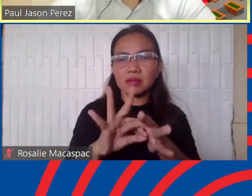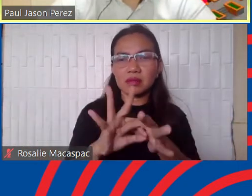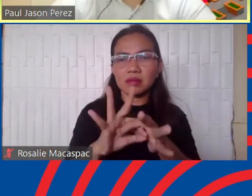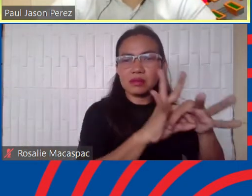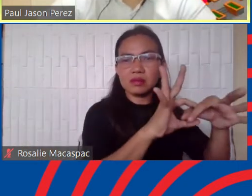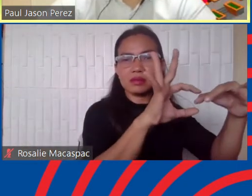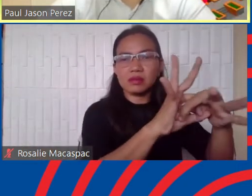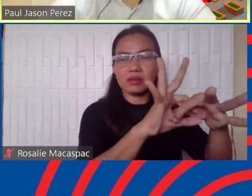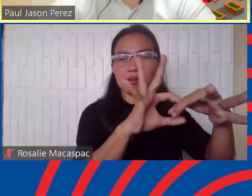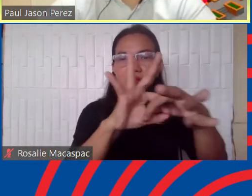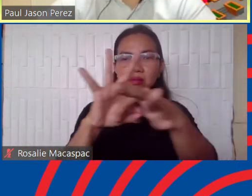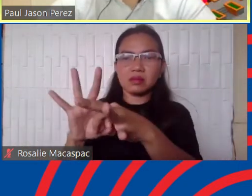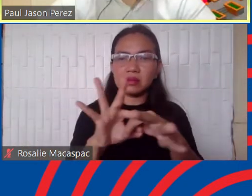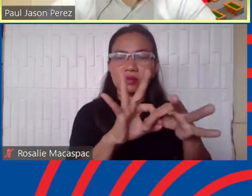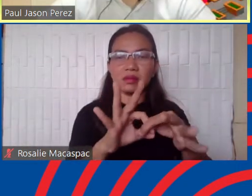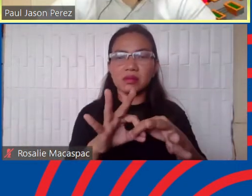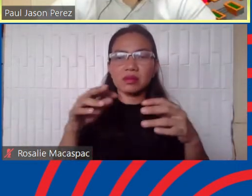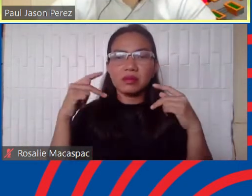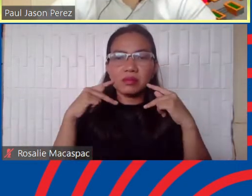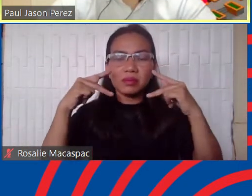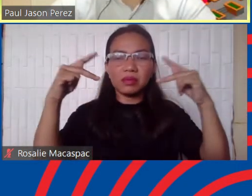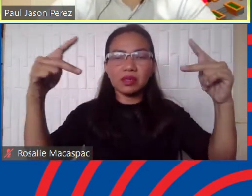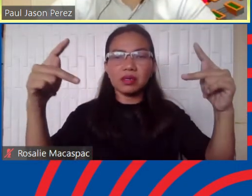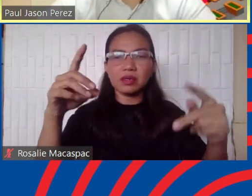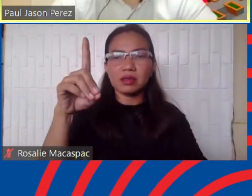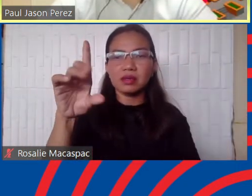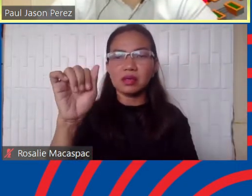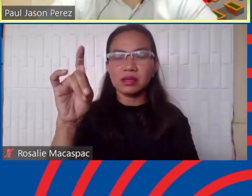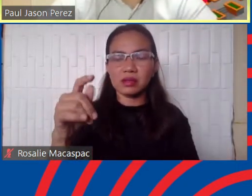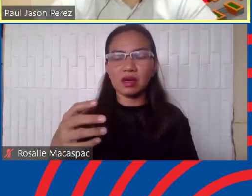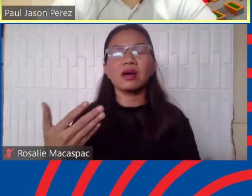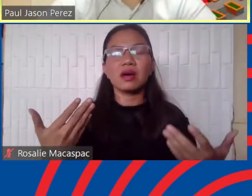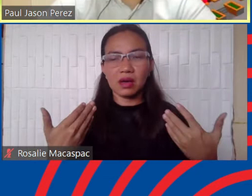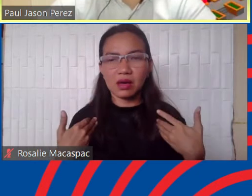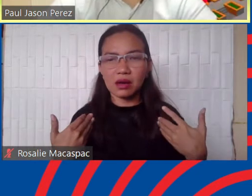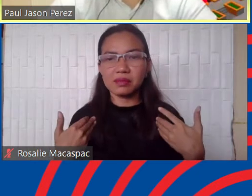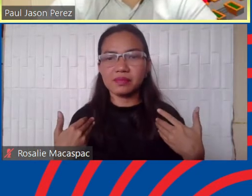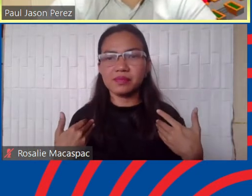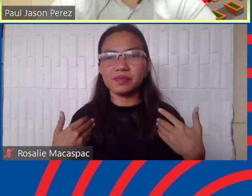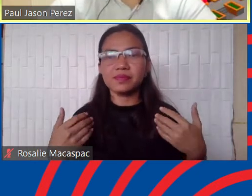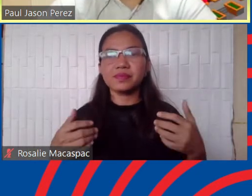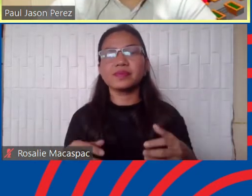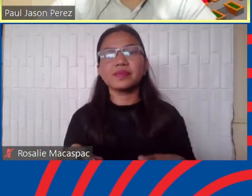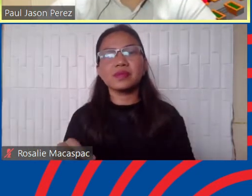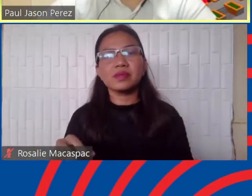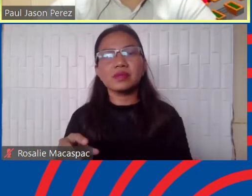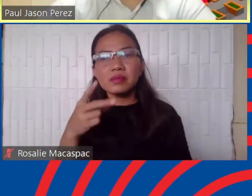other publicly available data, they were able to identify, especially mga celebrities.